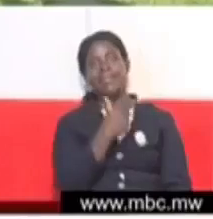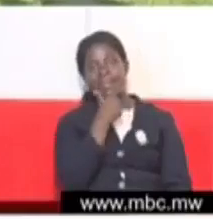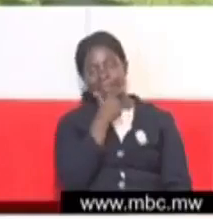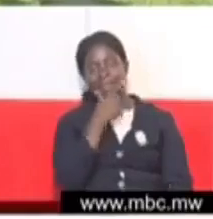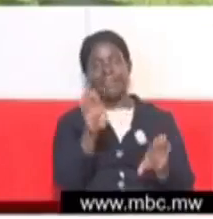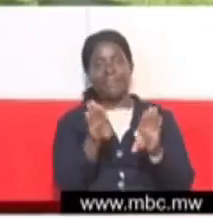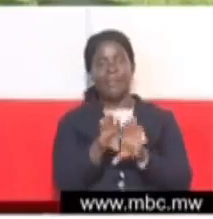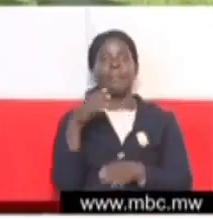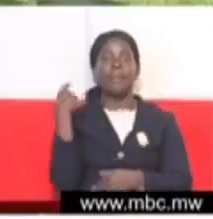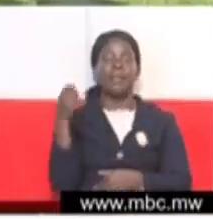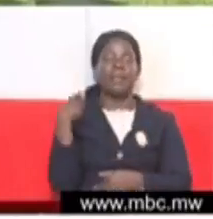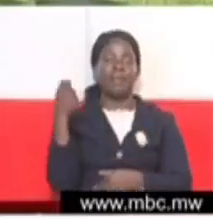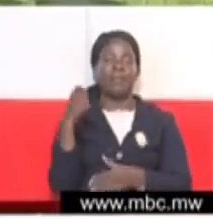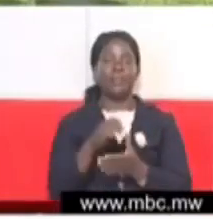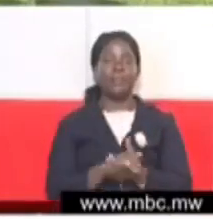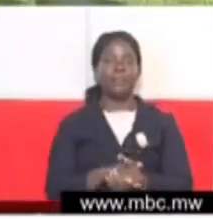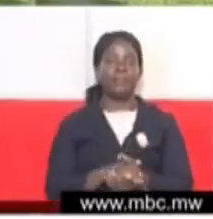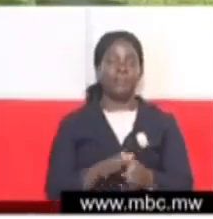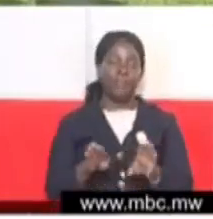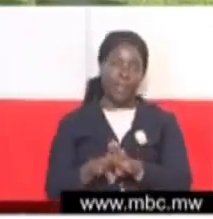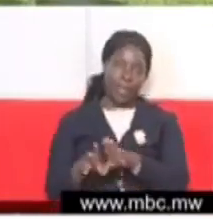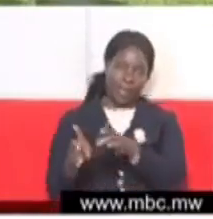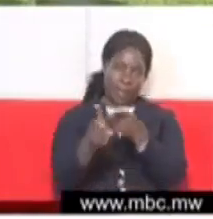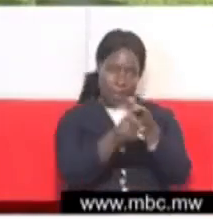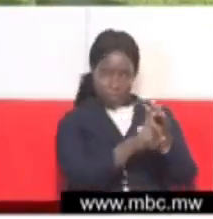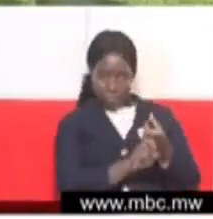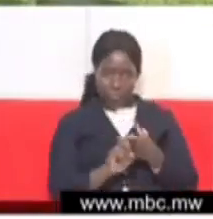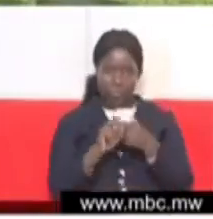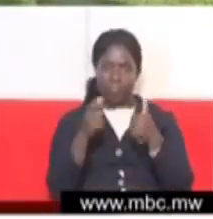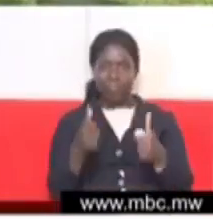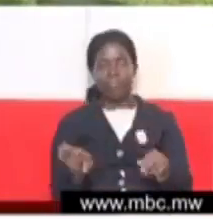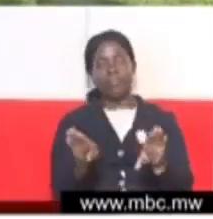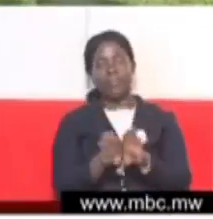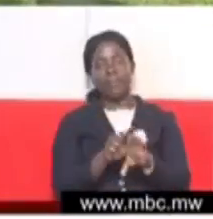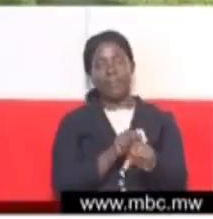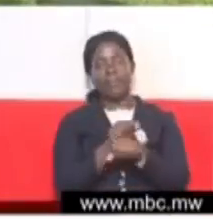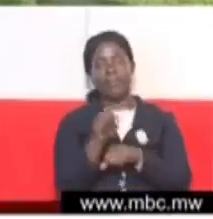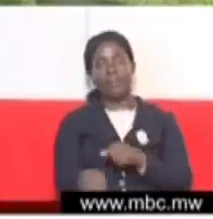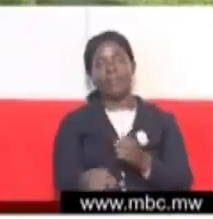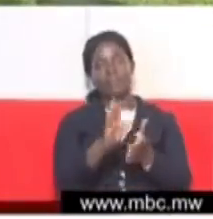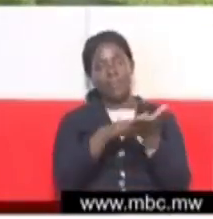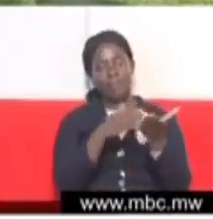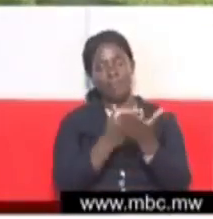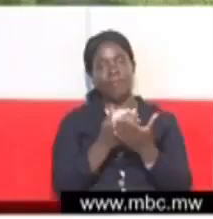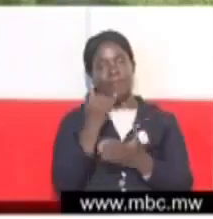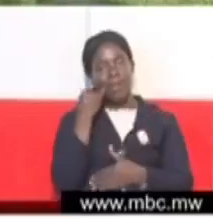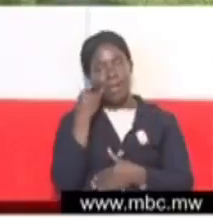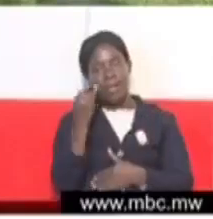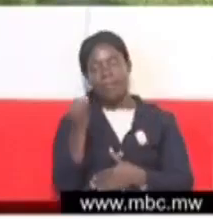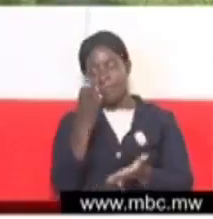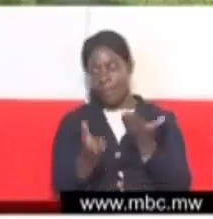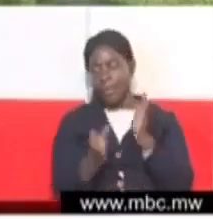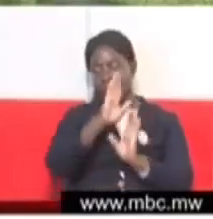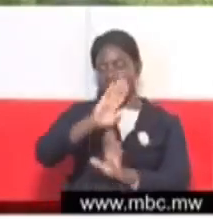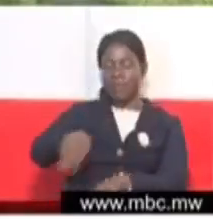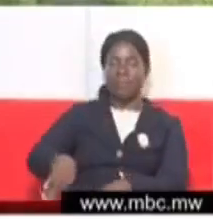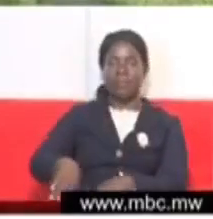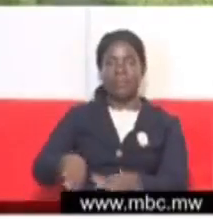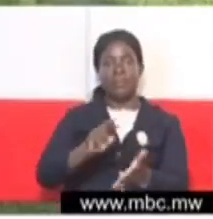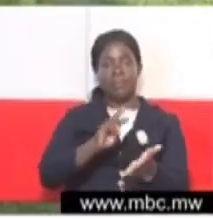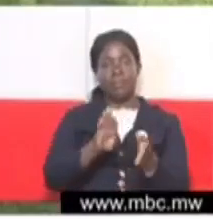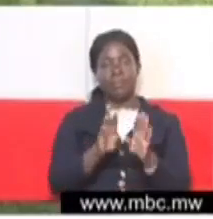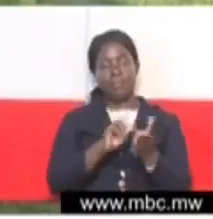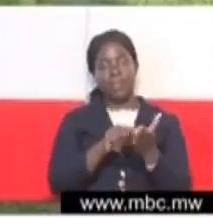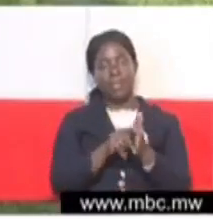Malawi are actually agreed upon at this particular summit, because if we are not taken into consideration in terms of